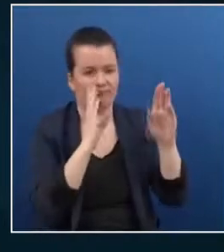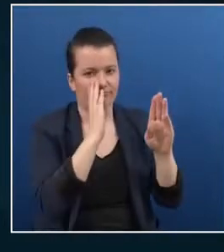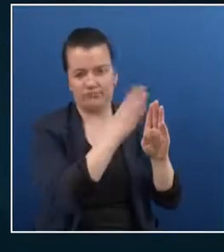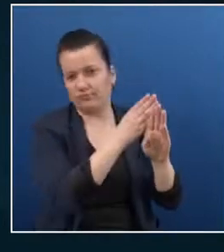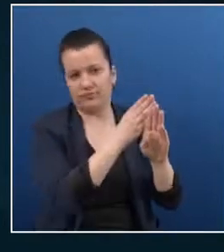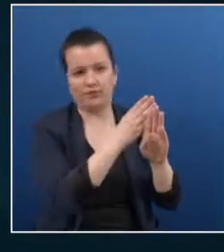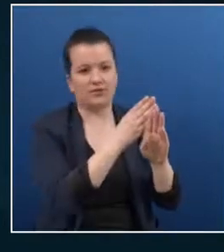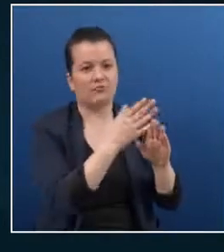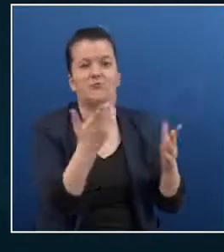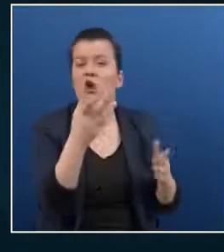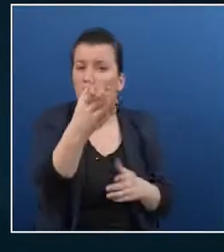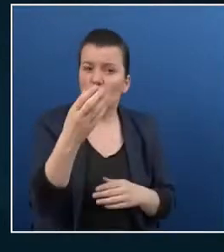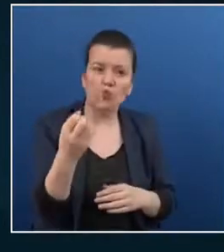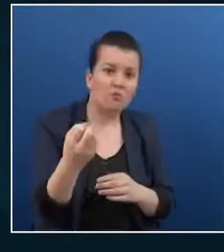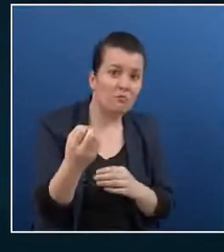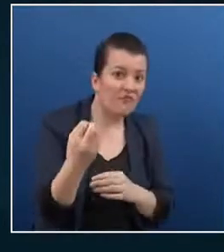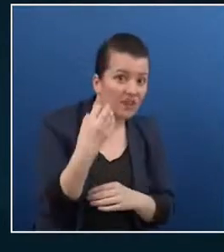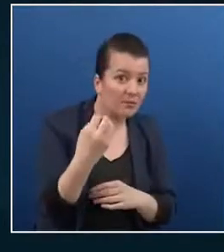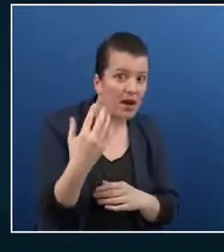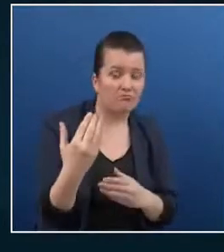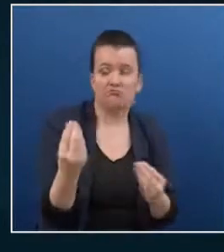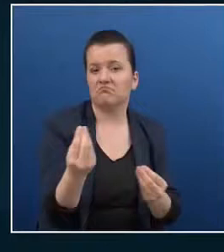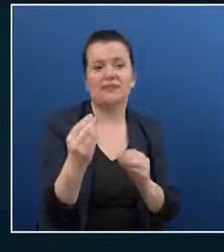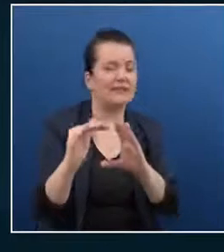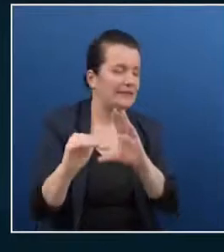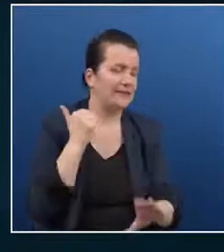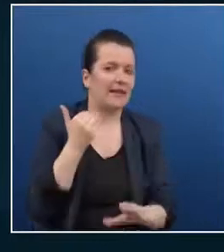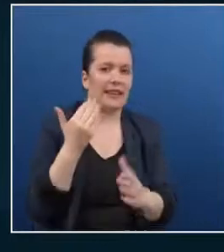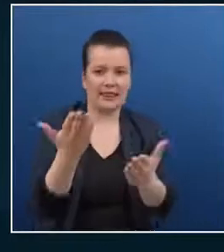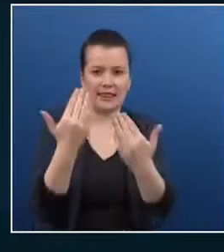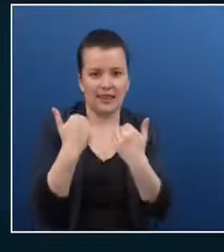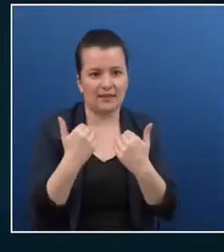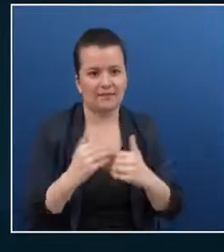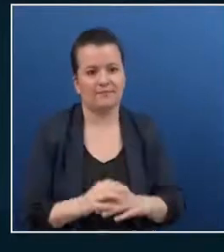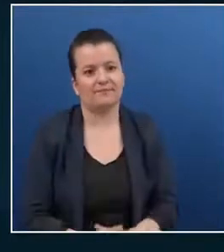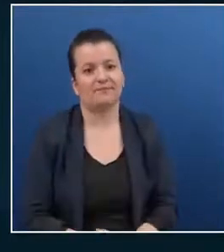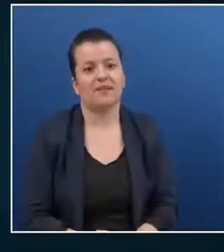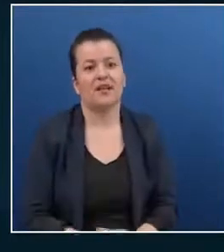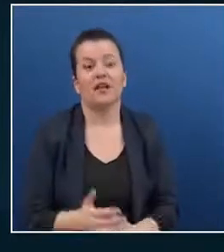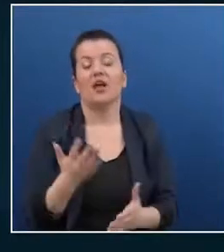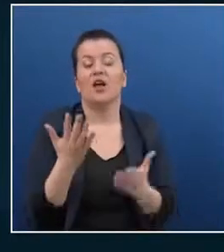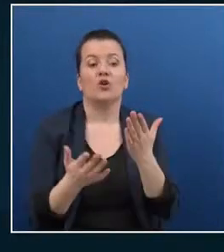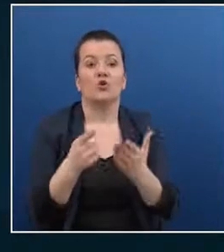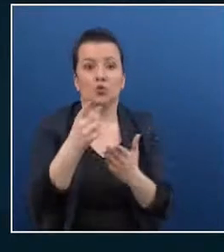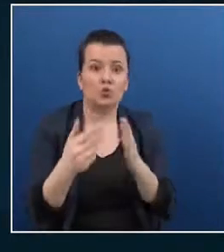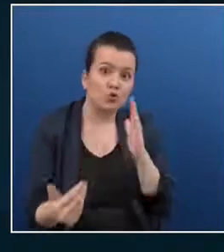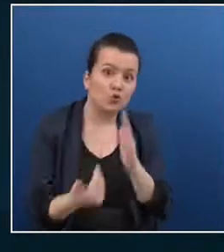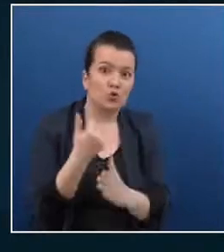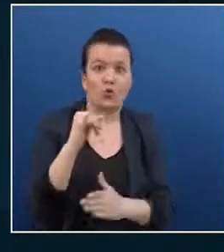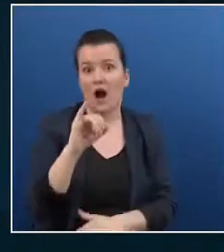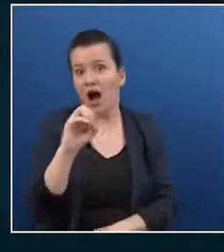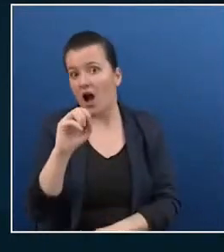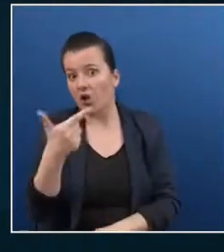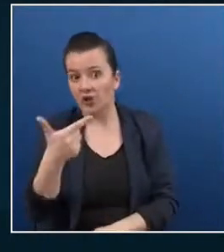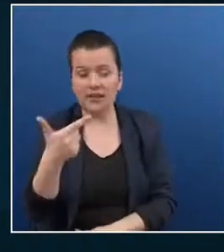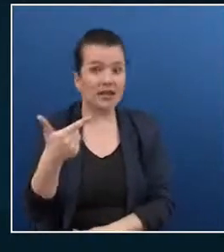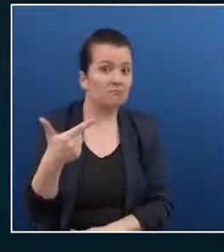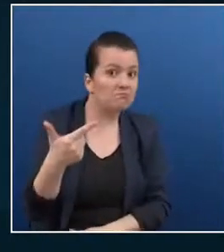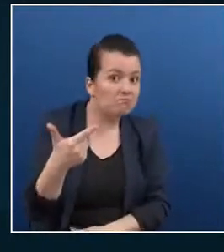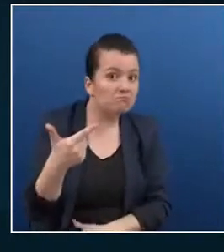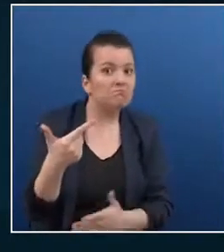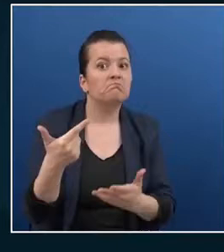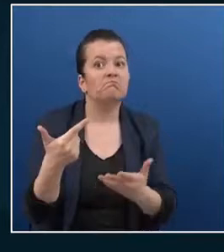feedback, so if you have any feedback, send it to us. It's written so that if you're new to IoT and you're coming in possibly as